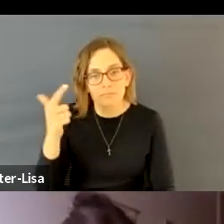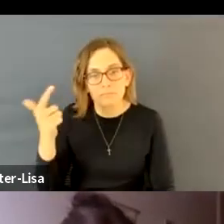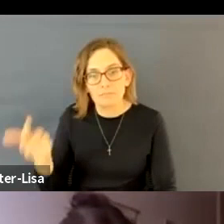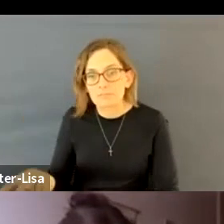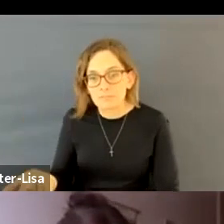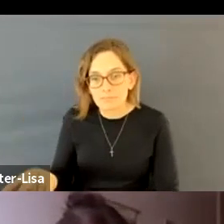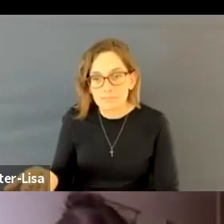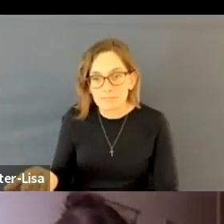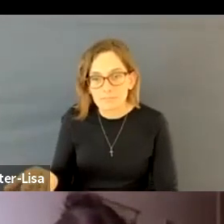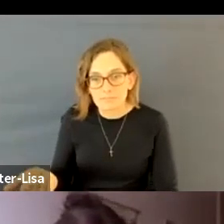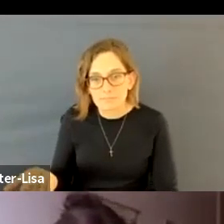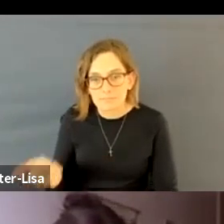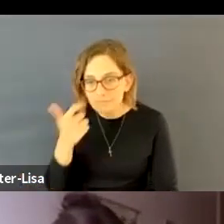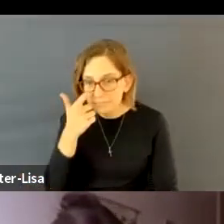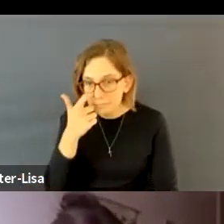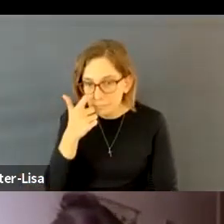to,